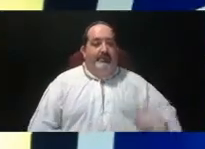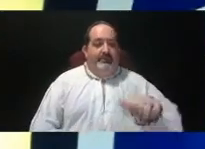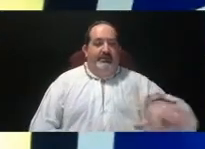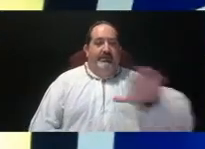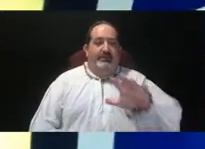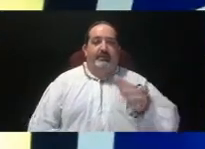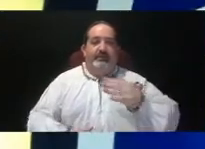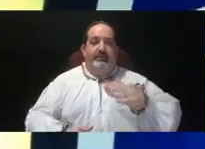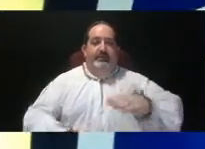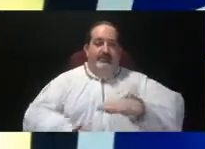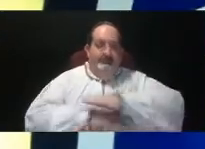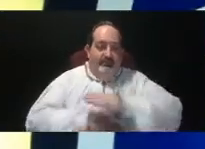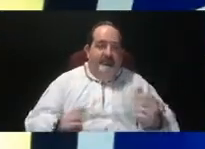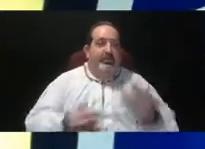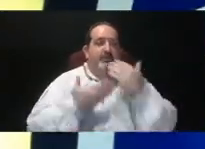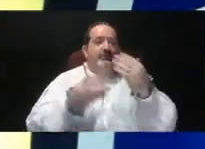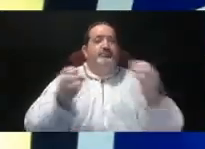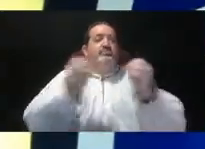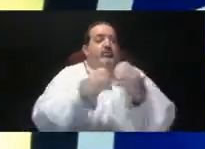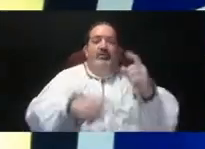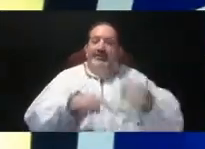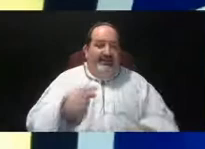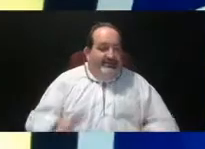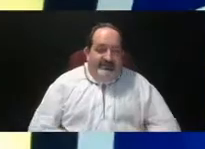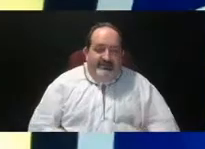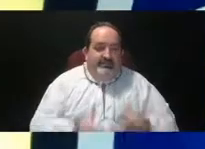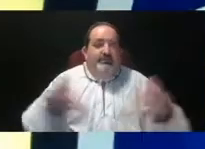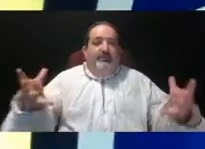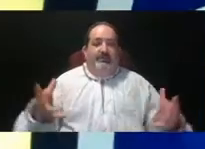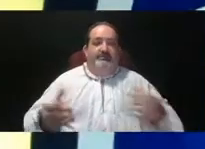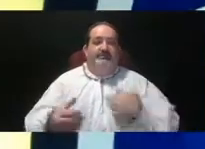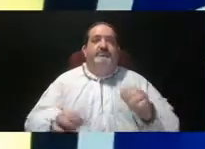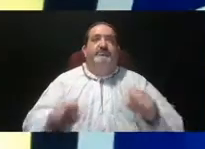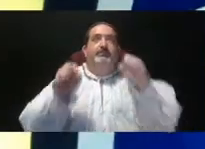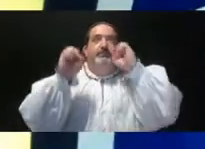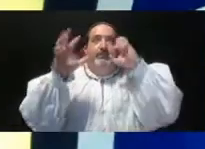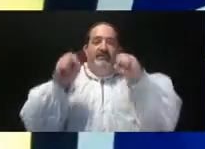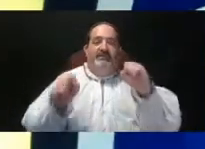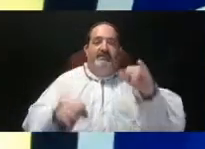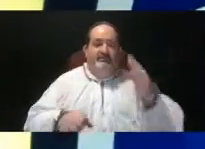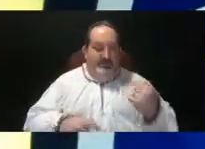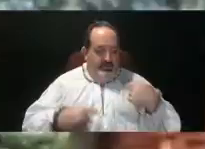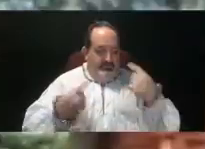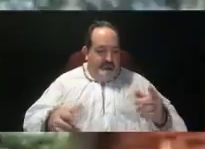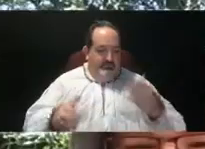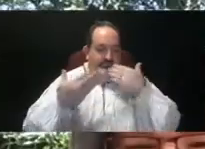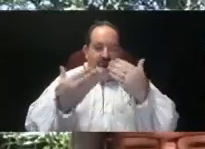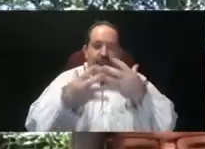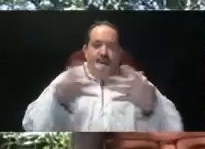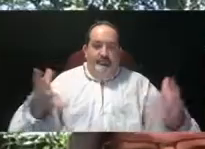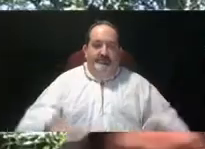give you no more thanks than I do now. It is an amazing job you have done. Thank you. Thank you.